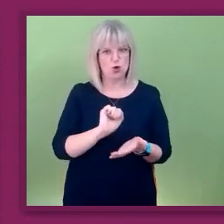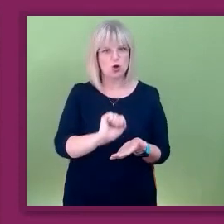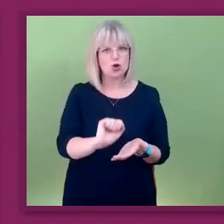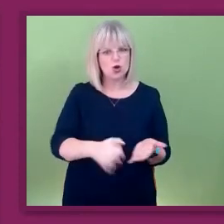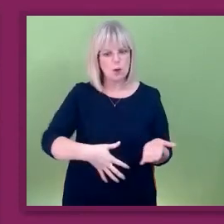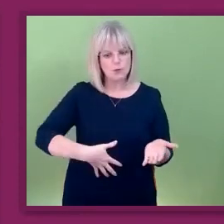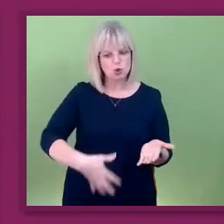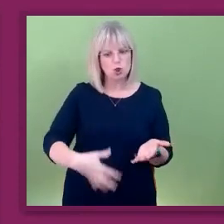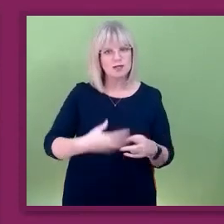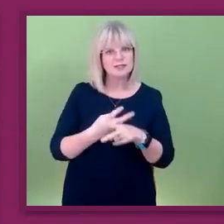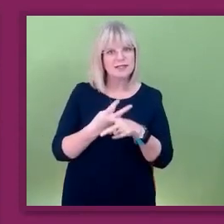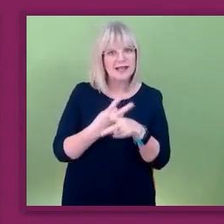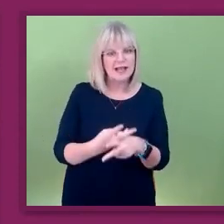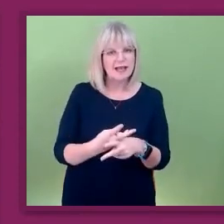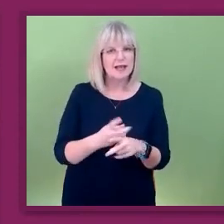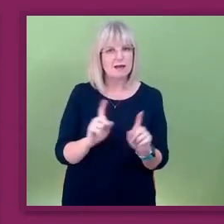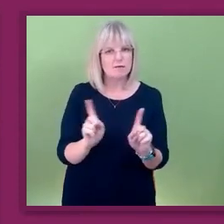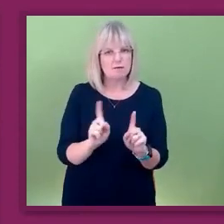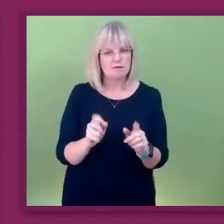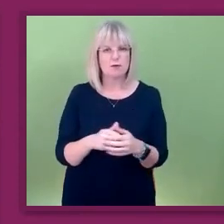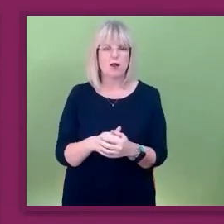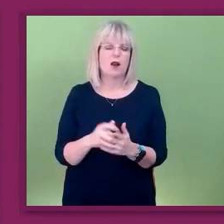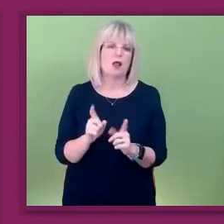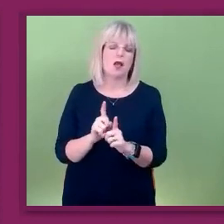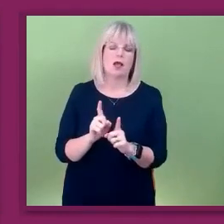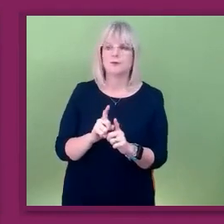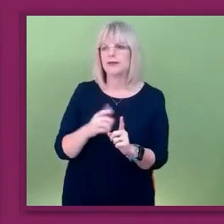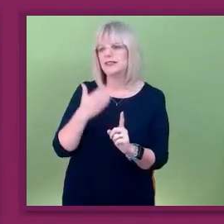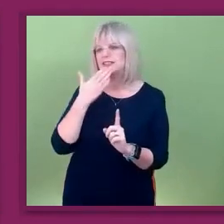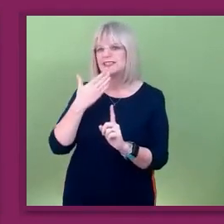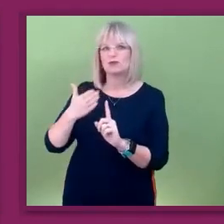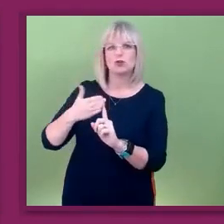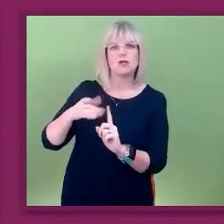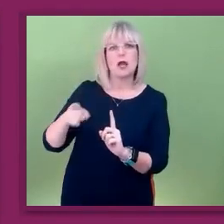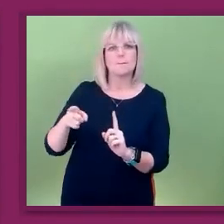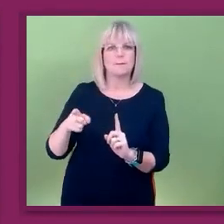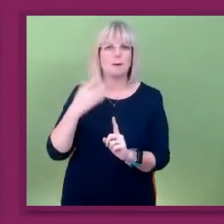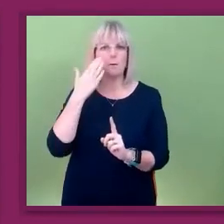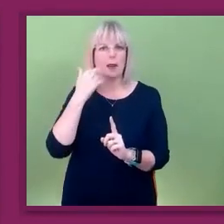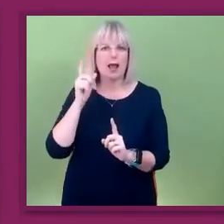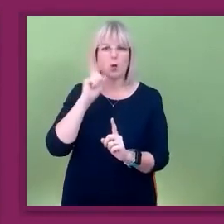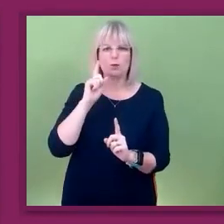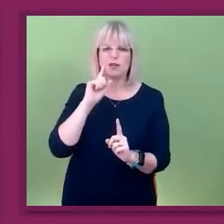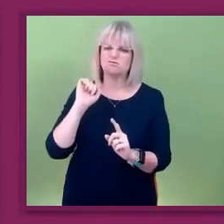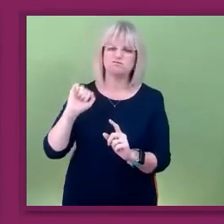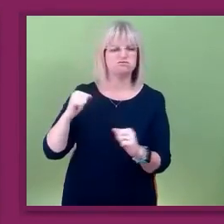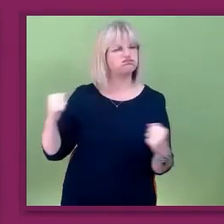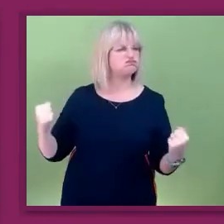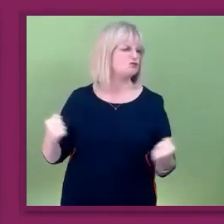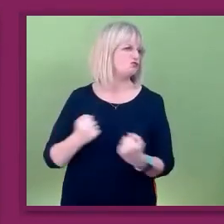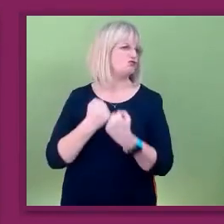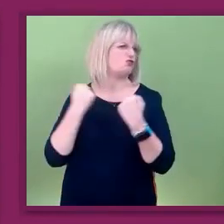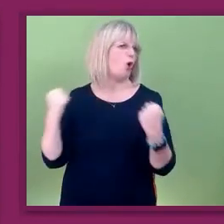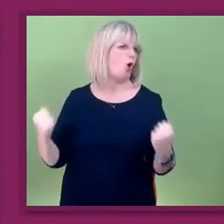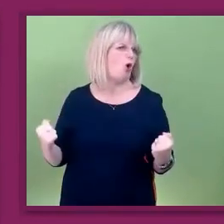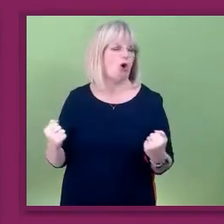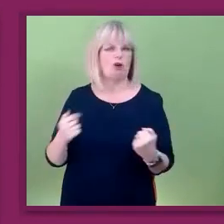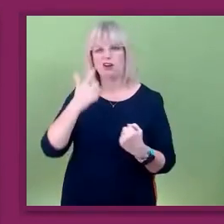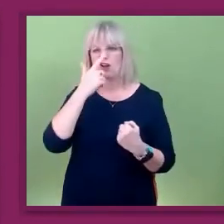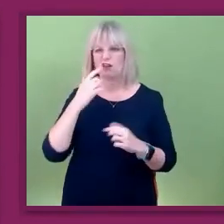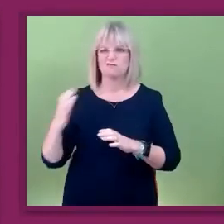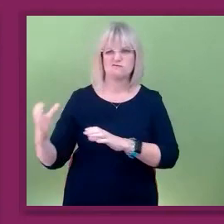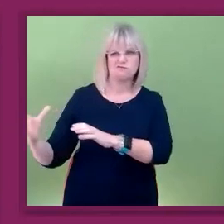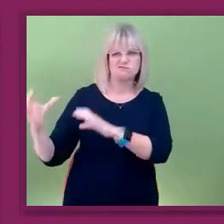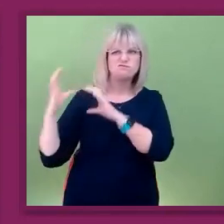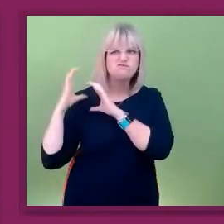notion of, Black women being perceived as supernaturally strong, we can bear all on our shoulder, how that now needs to